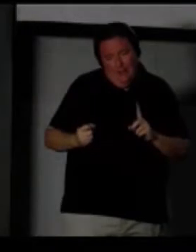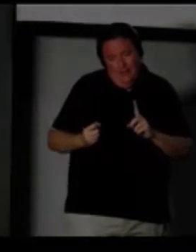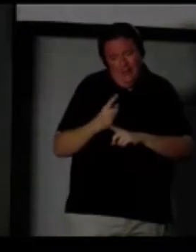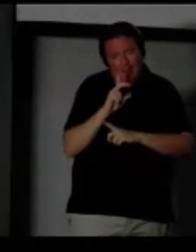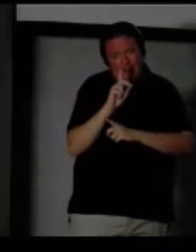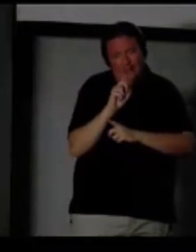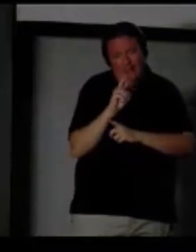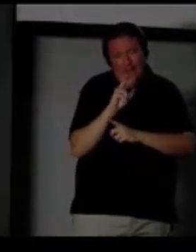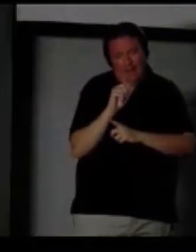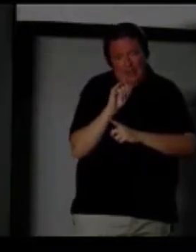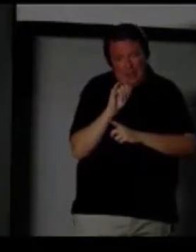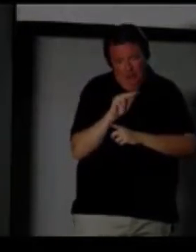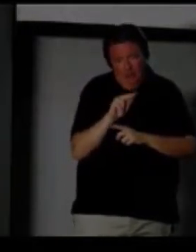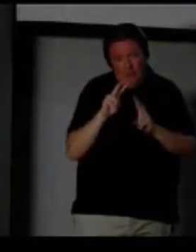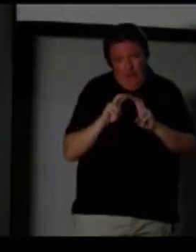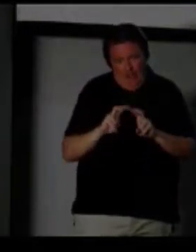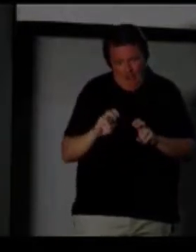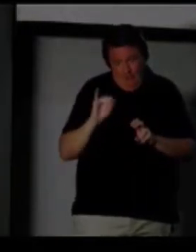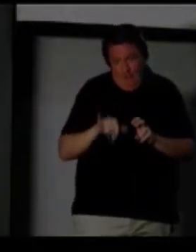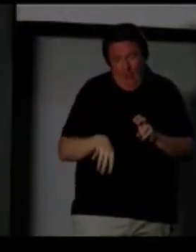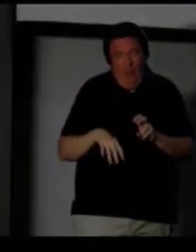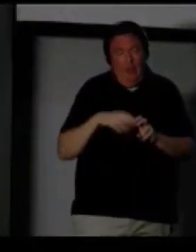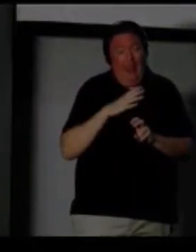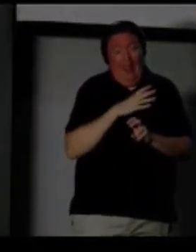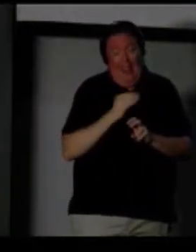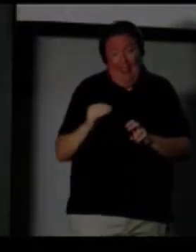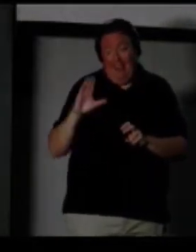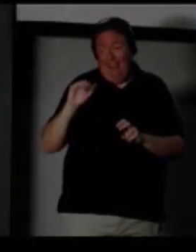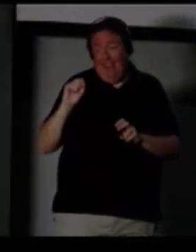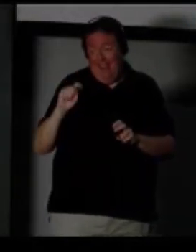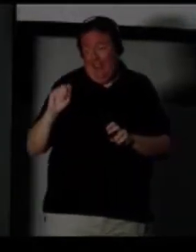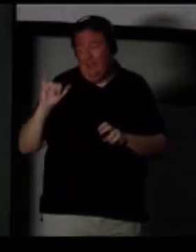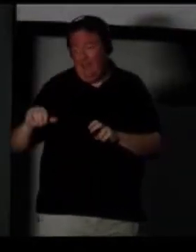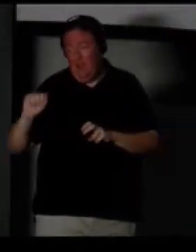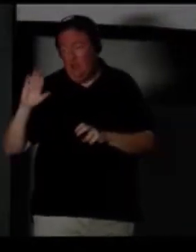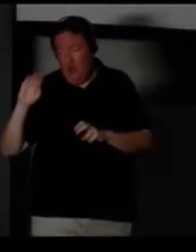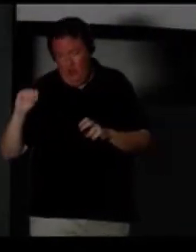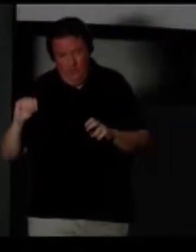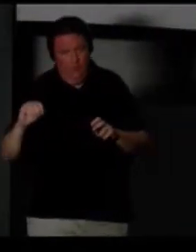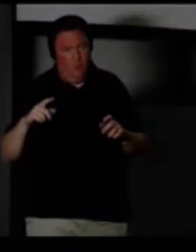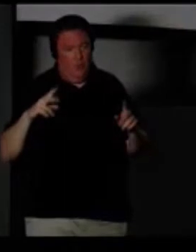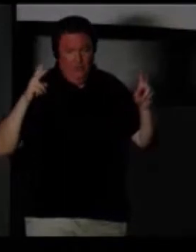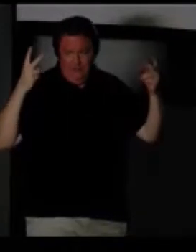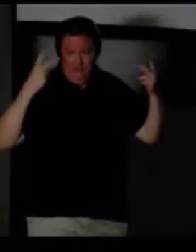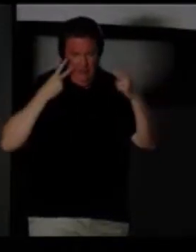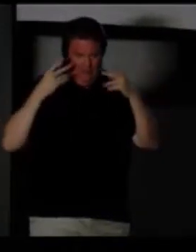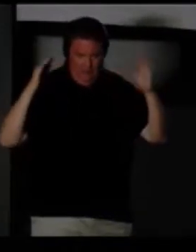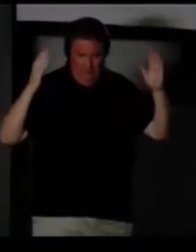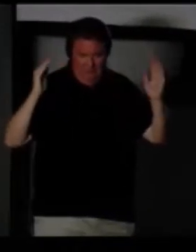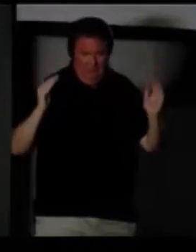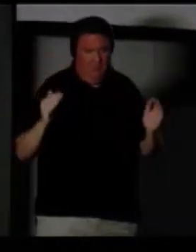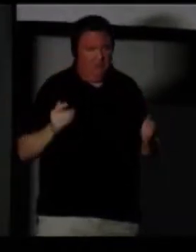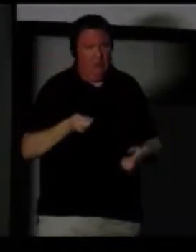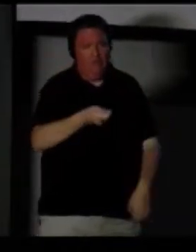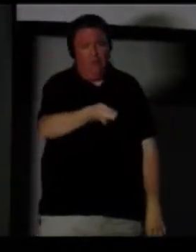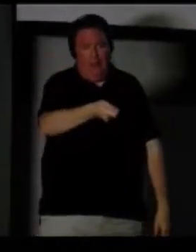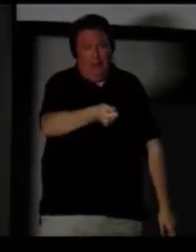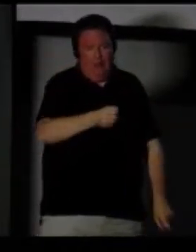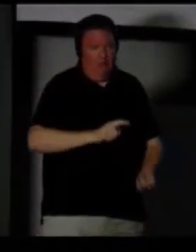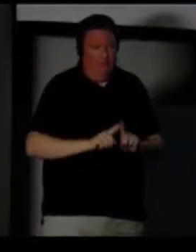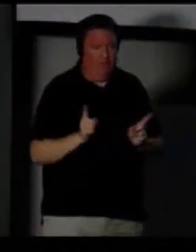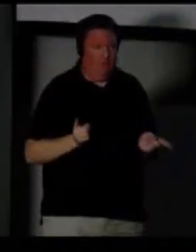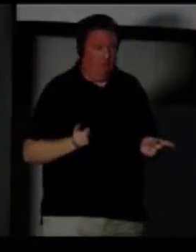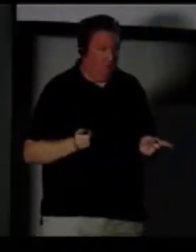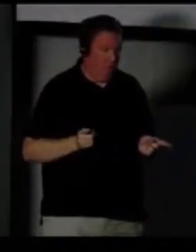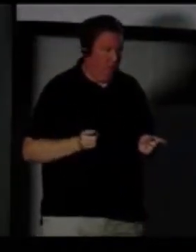scan of the plaster sculpture and the cast of the woman's arm revealed very little difference between these